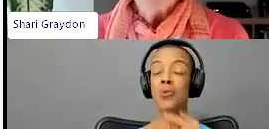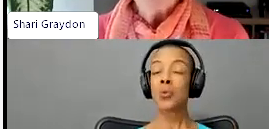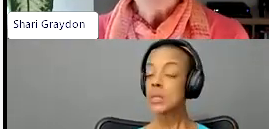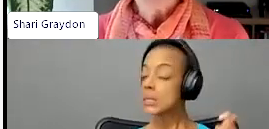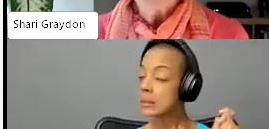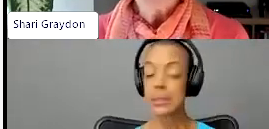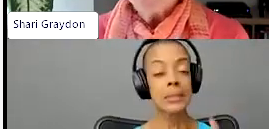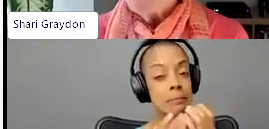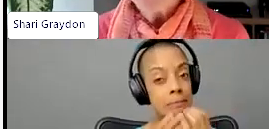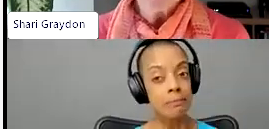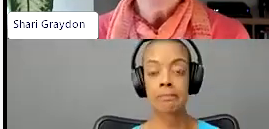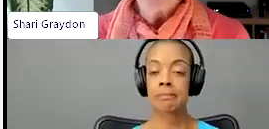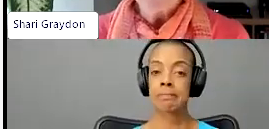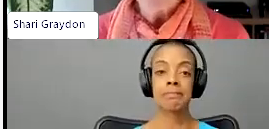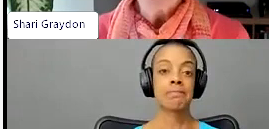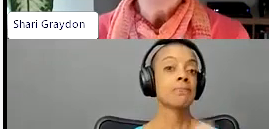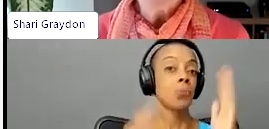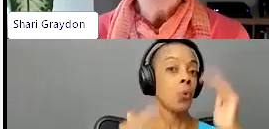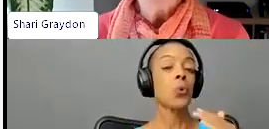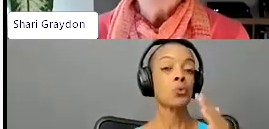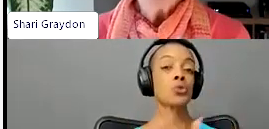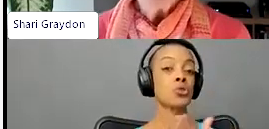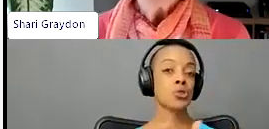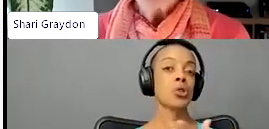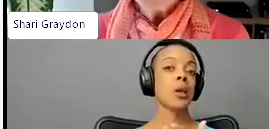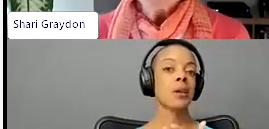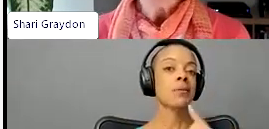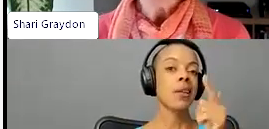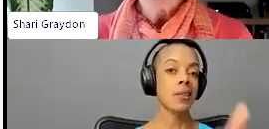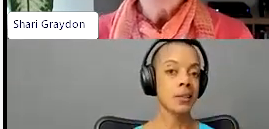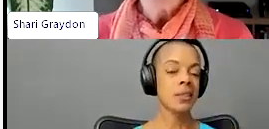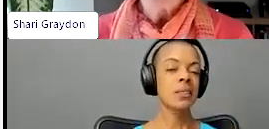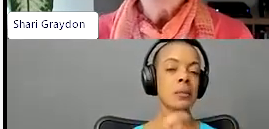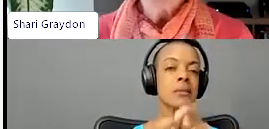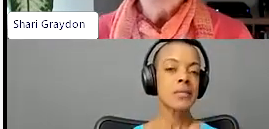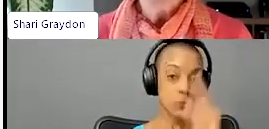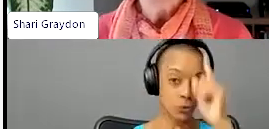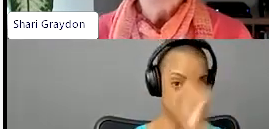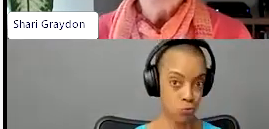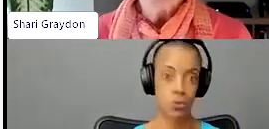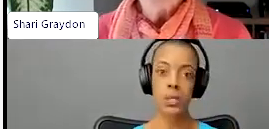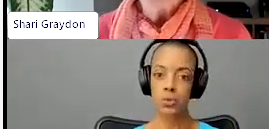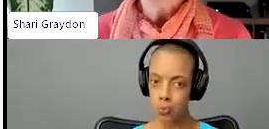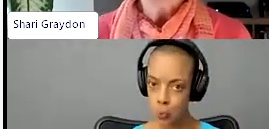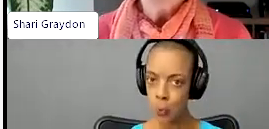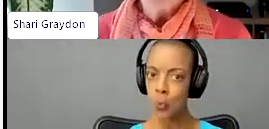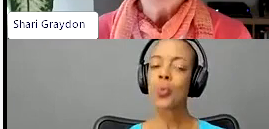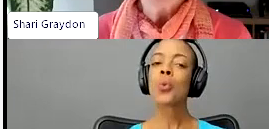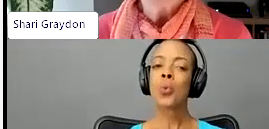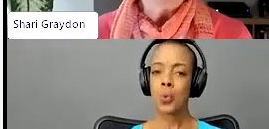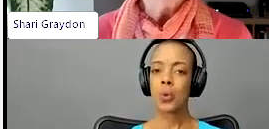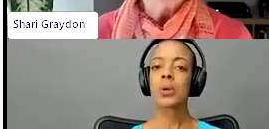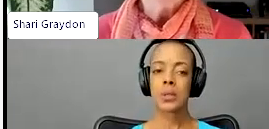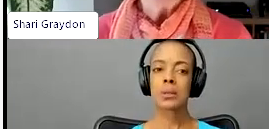And I hope to share in the rest of my comments some specific strategies to support people on the call